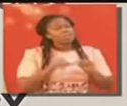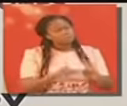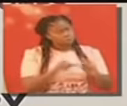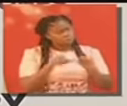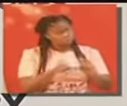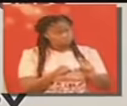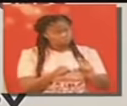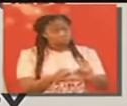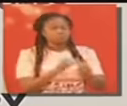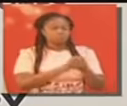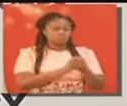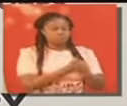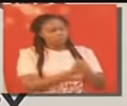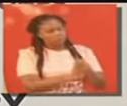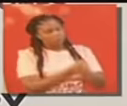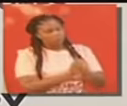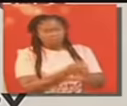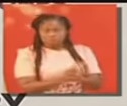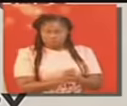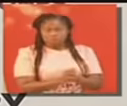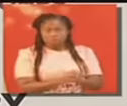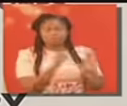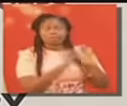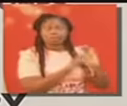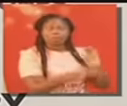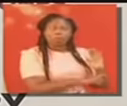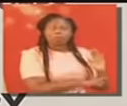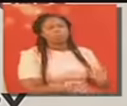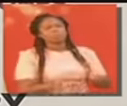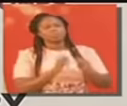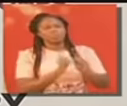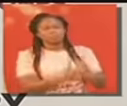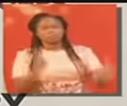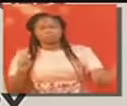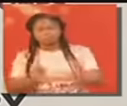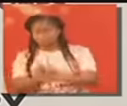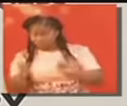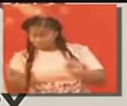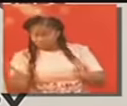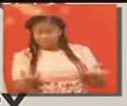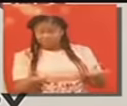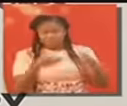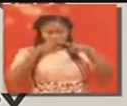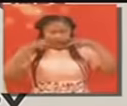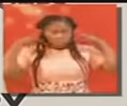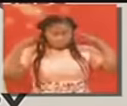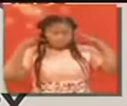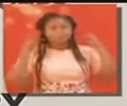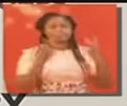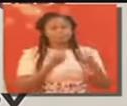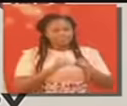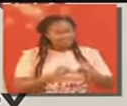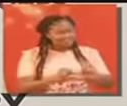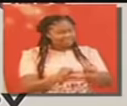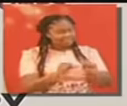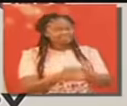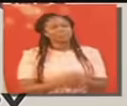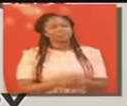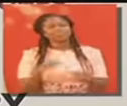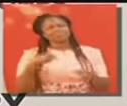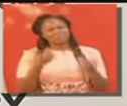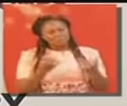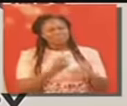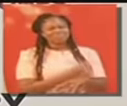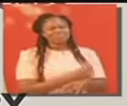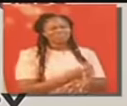their hands, staying home if you are ill. So we have some reasonably encouraging numbers to talk about